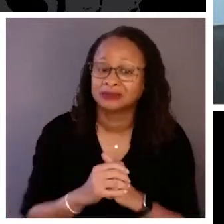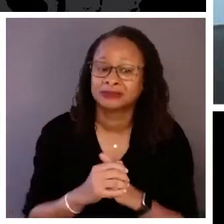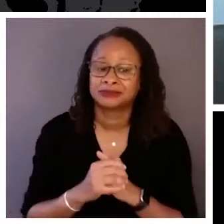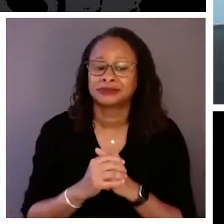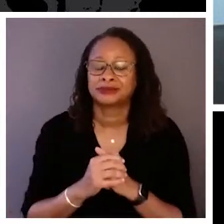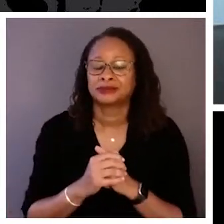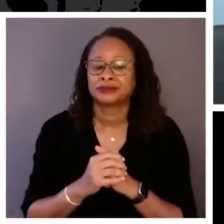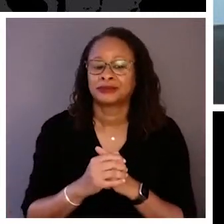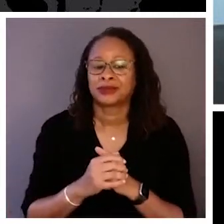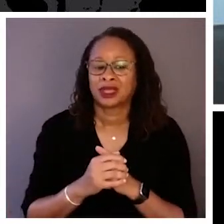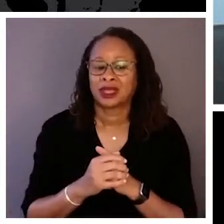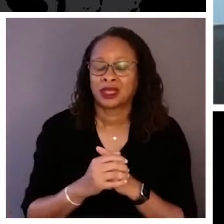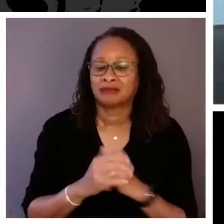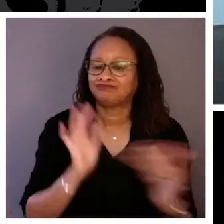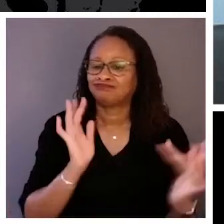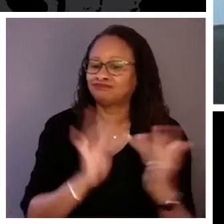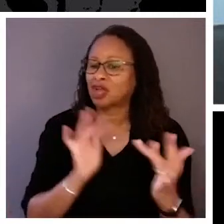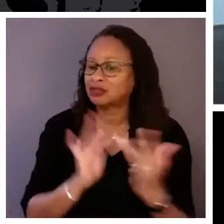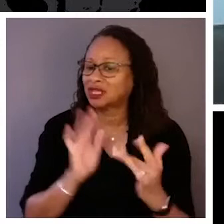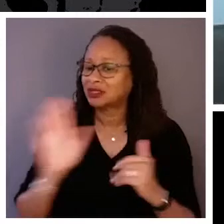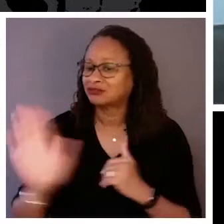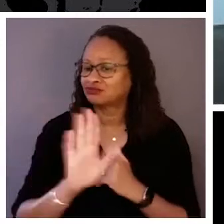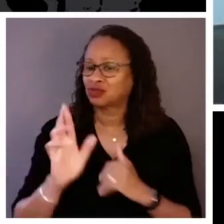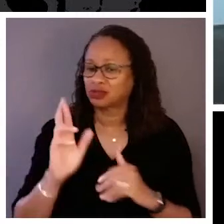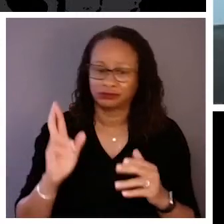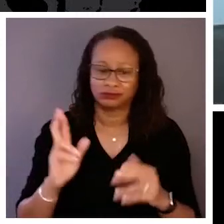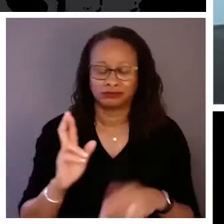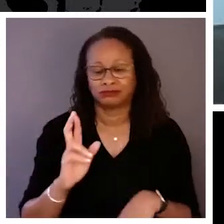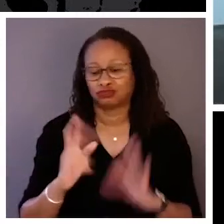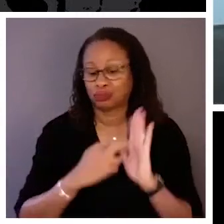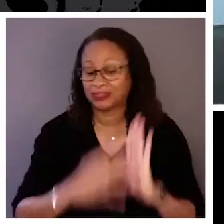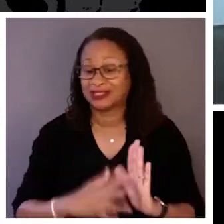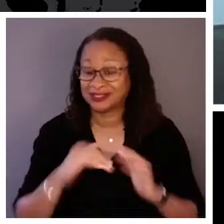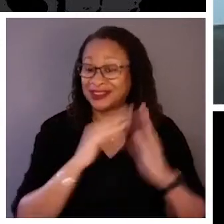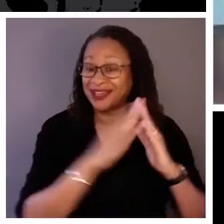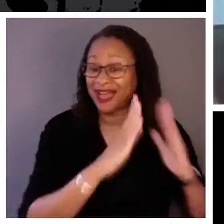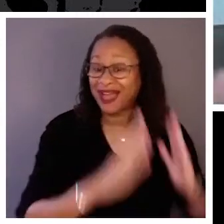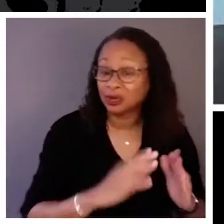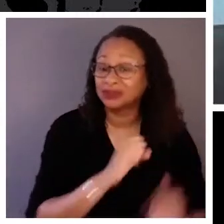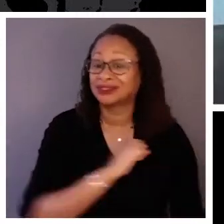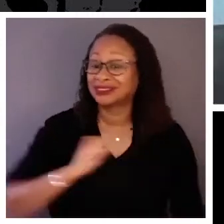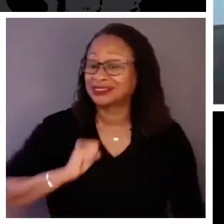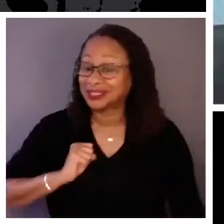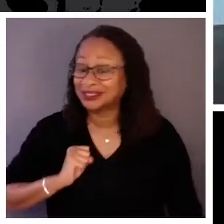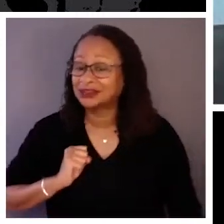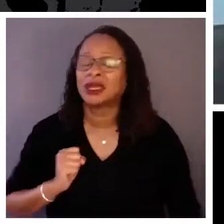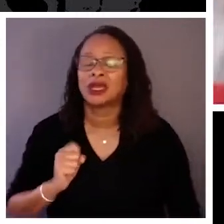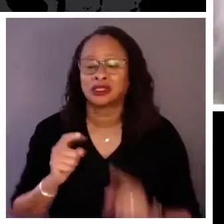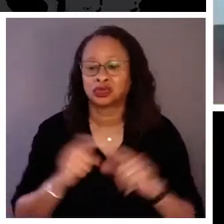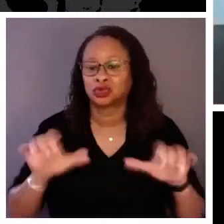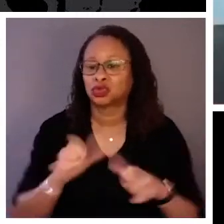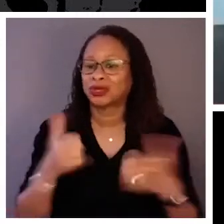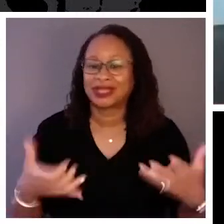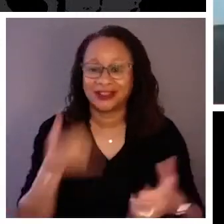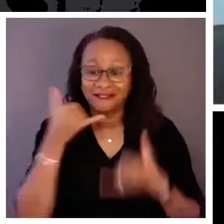to contact their representatives in the House and the Senate to do any kind of phone banking, whatever it is we think we're